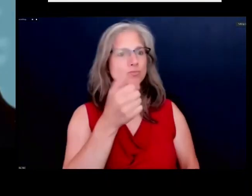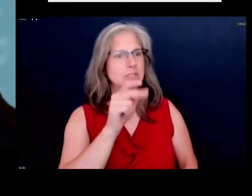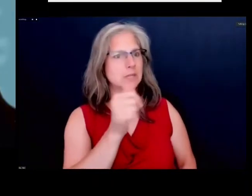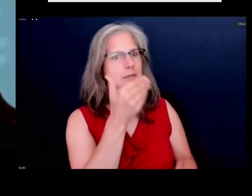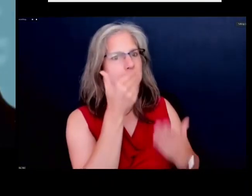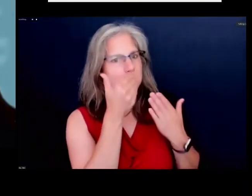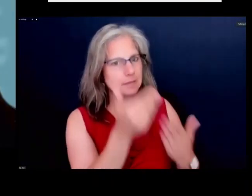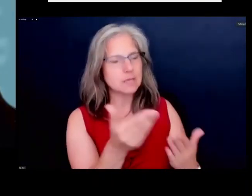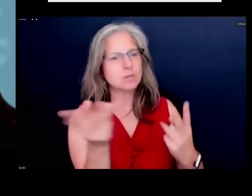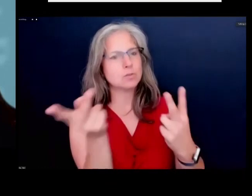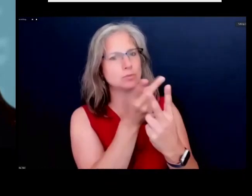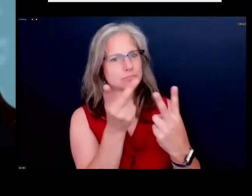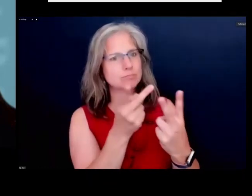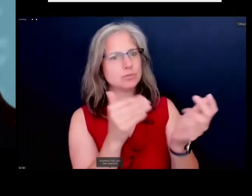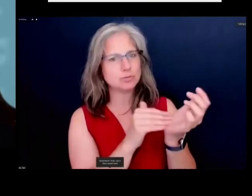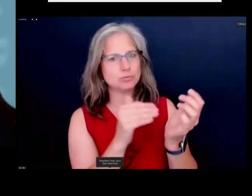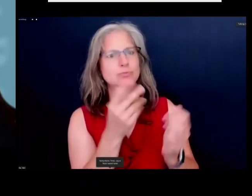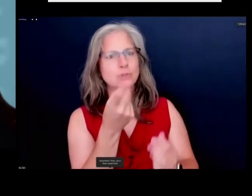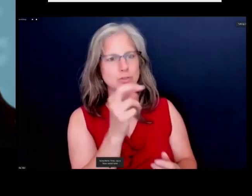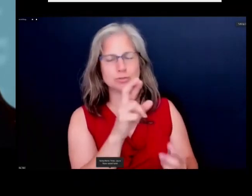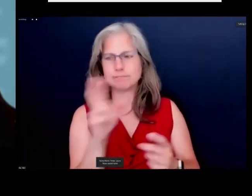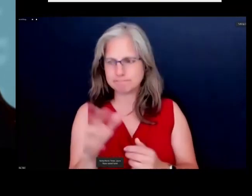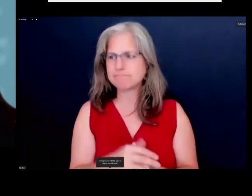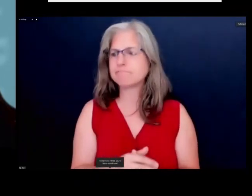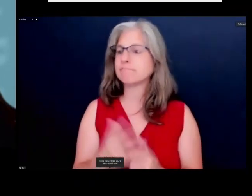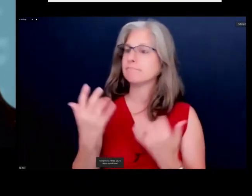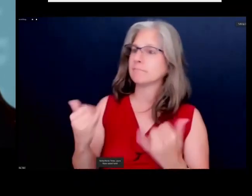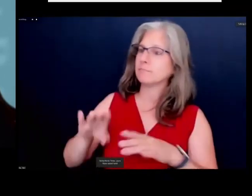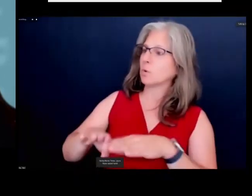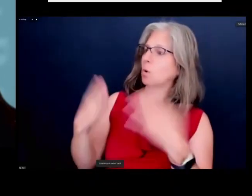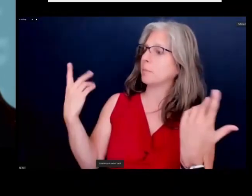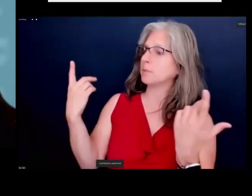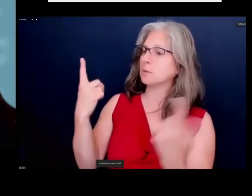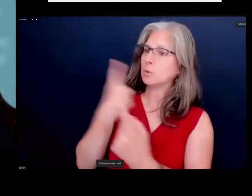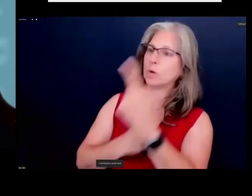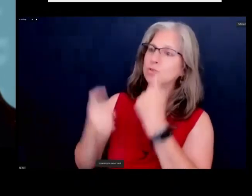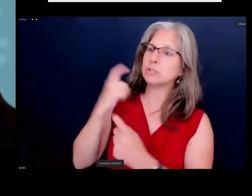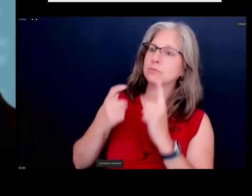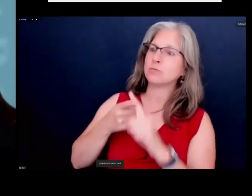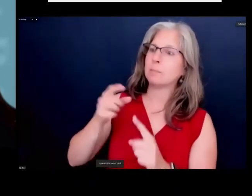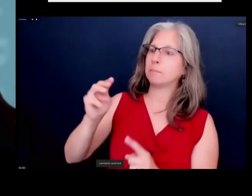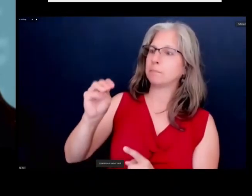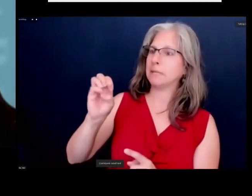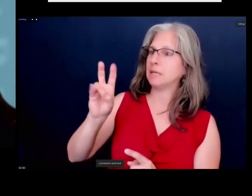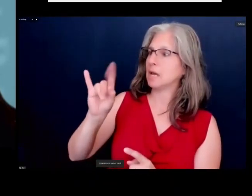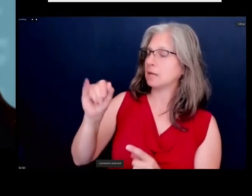Thank you, Dr. Ansorg and Dr. Dorenoso. At this time, we open it up to questions from the media.